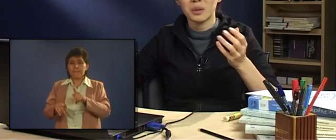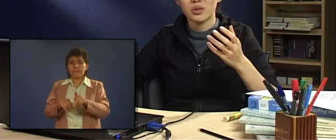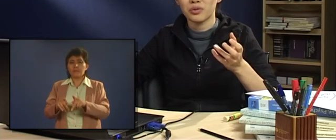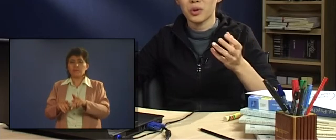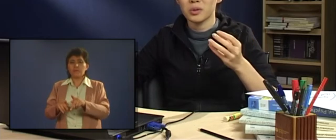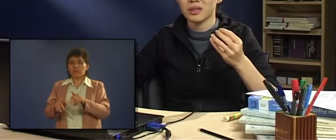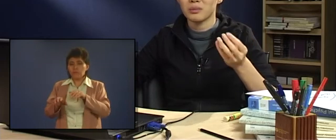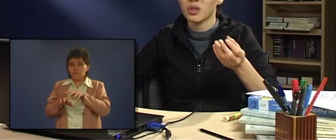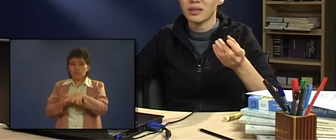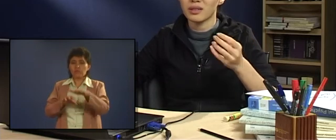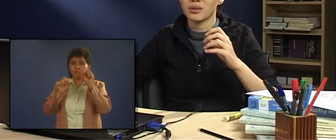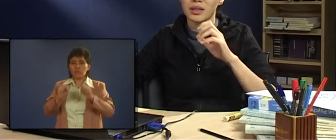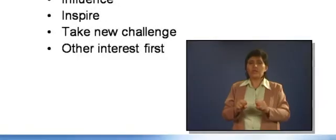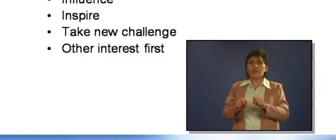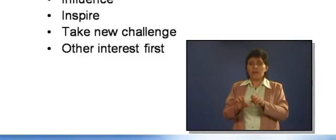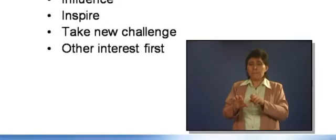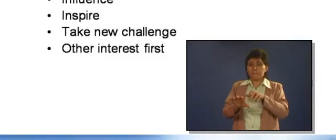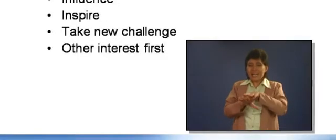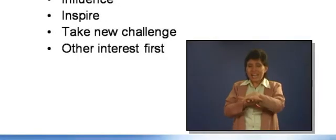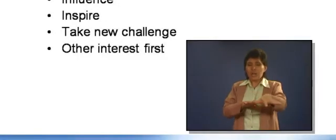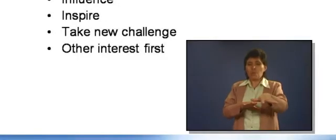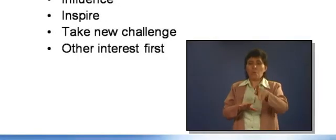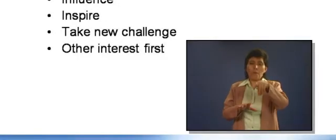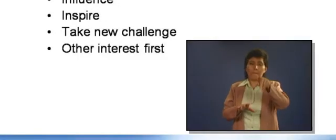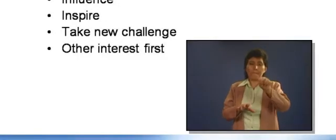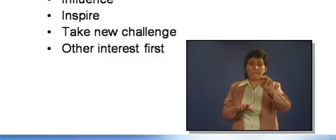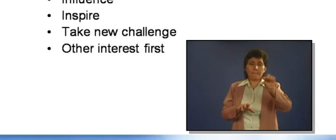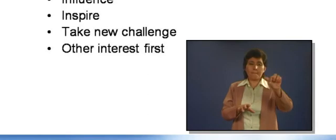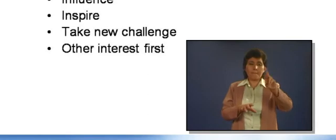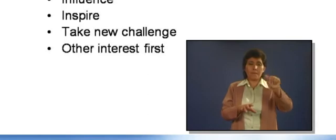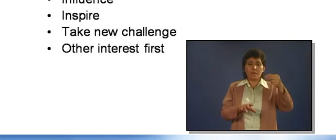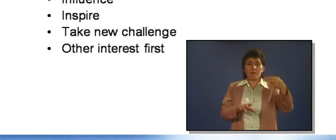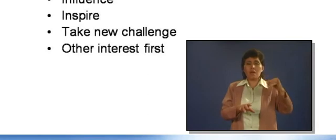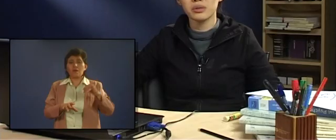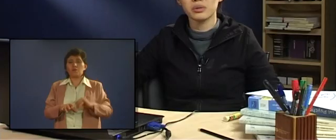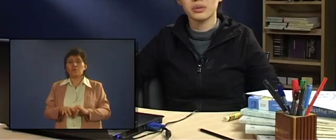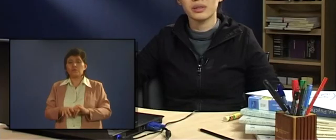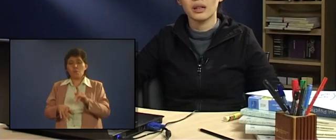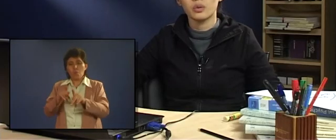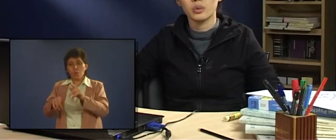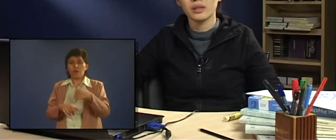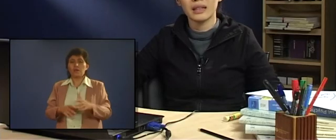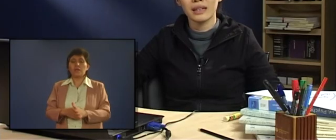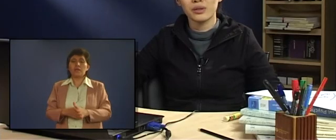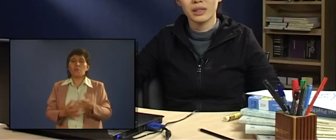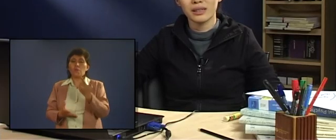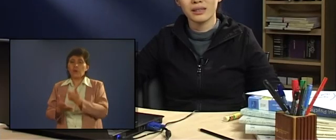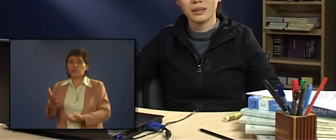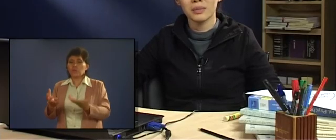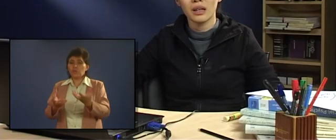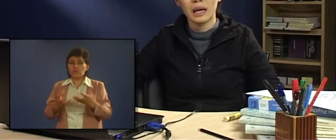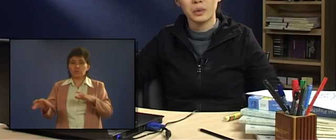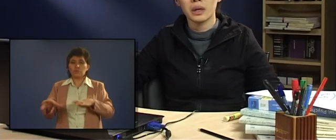I mean to follow them to listen to them and also to inspire people what we want to do is we want less